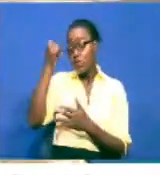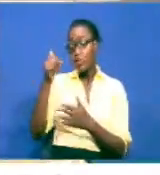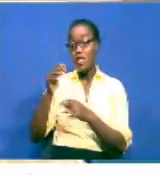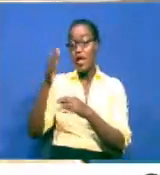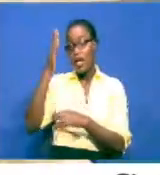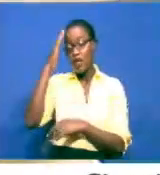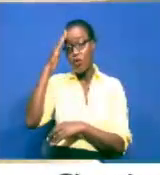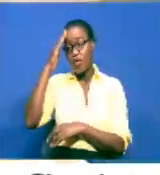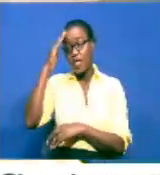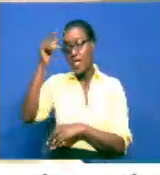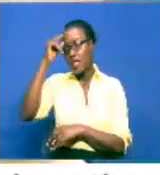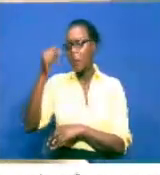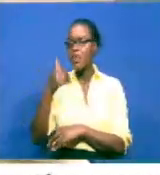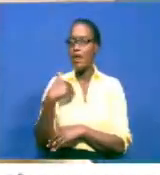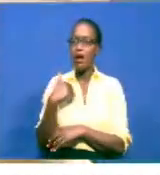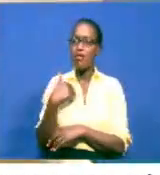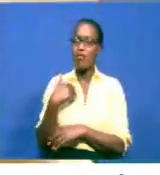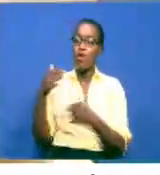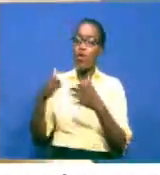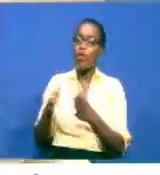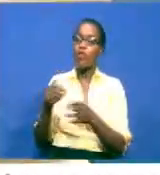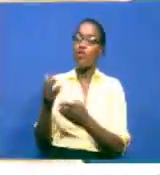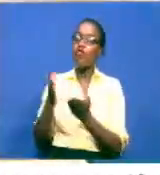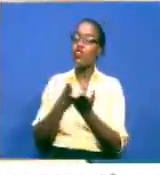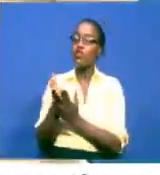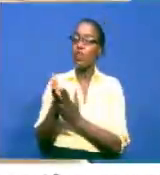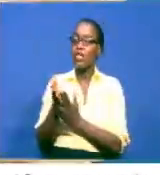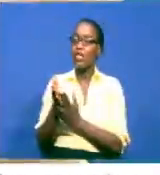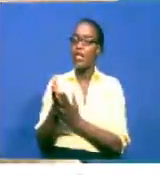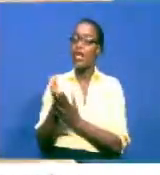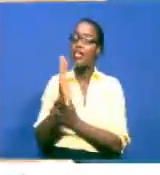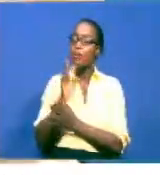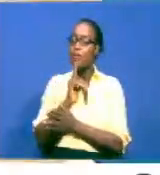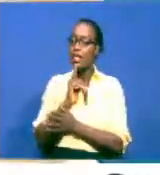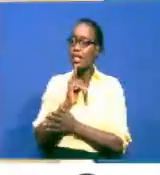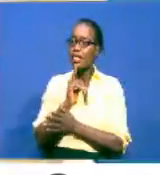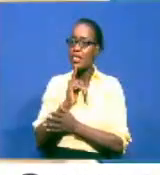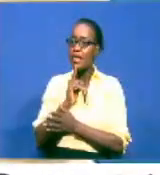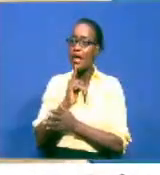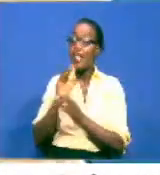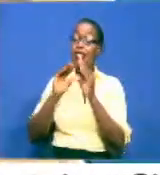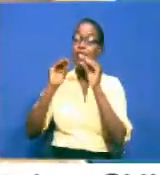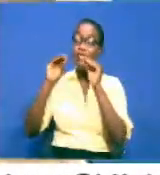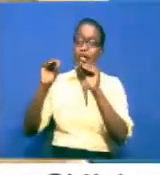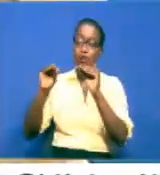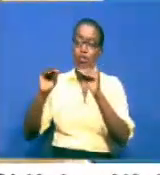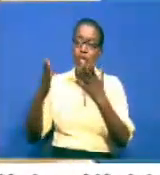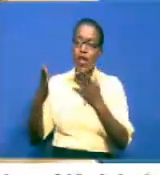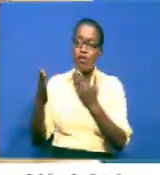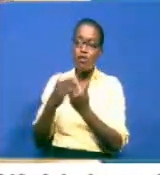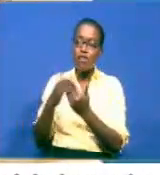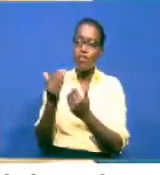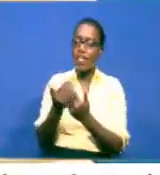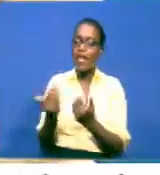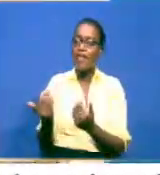bring, can devise a mechanism of ensuring that the parents are enlightened on how to take care of their children while